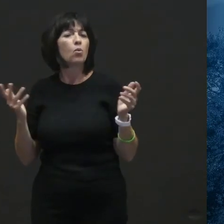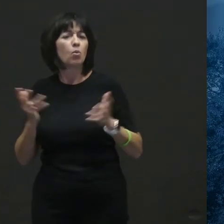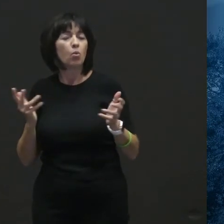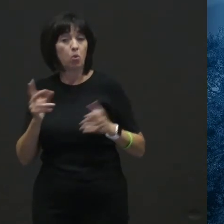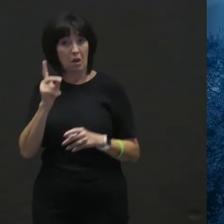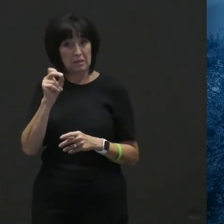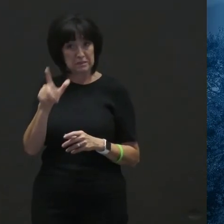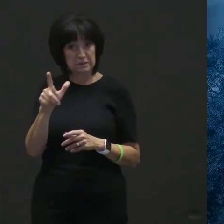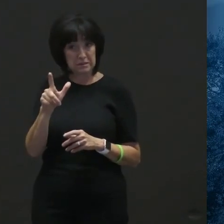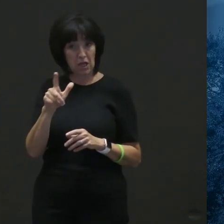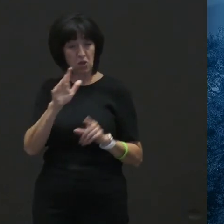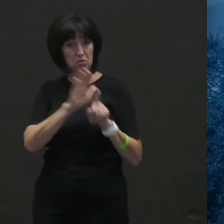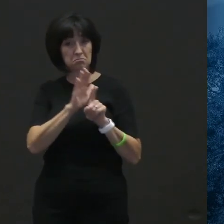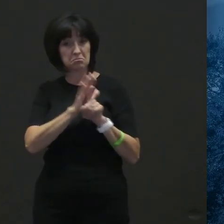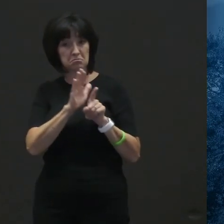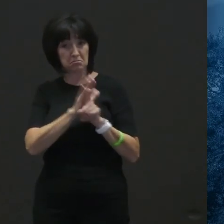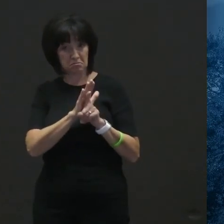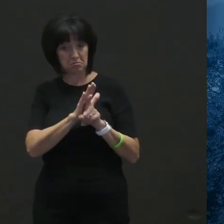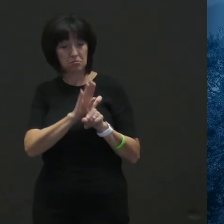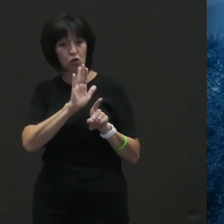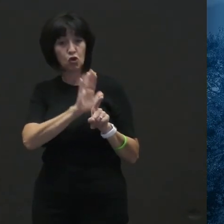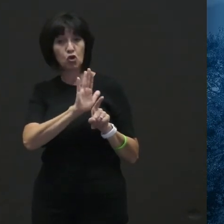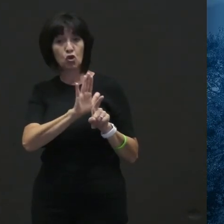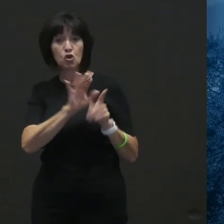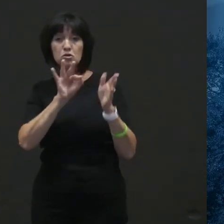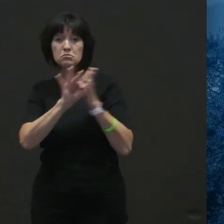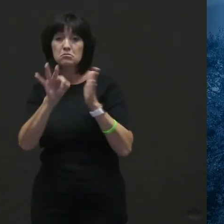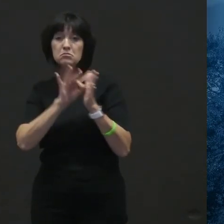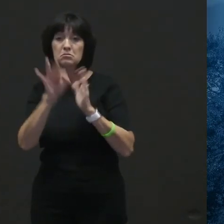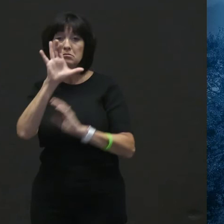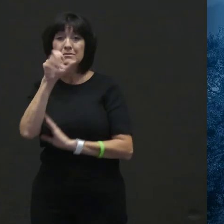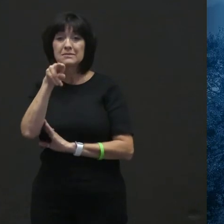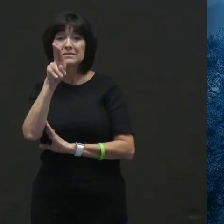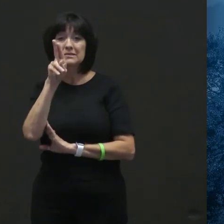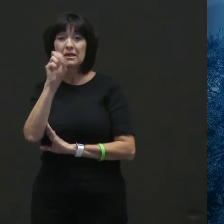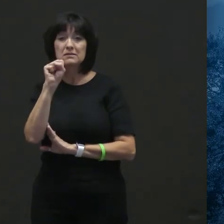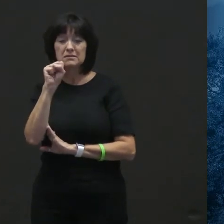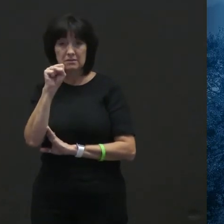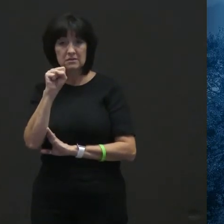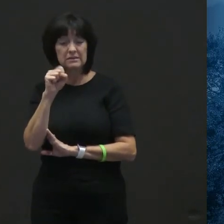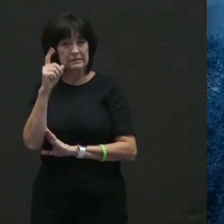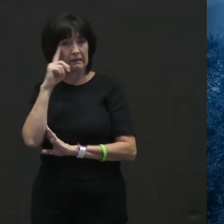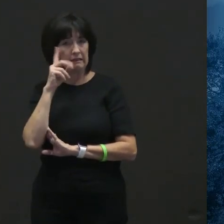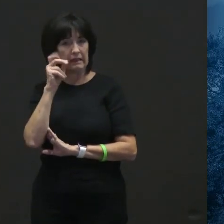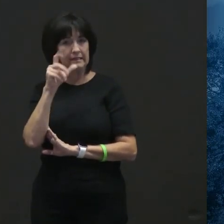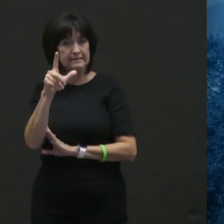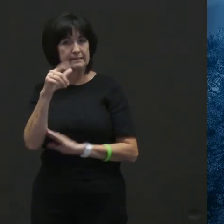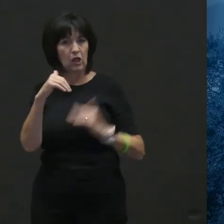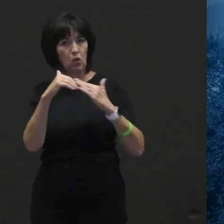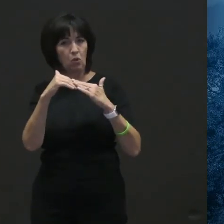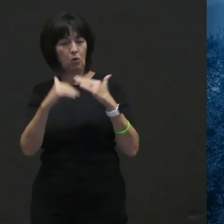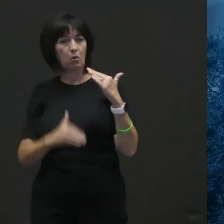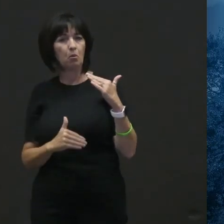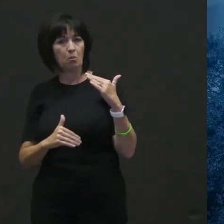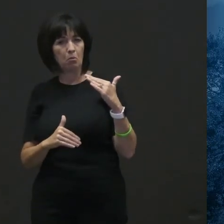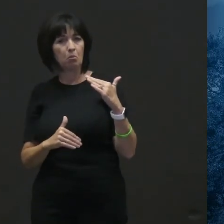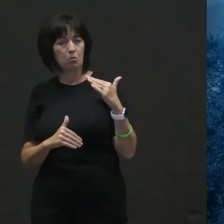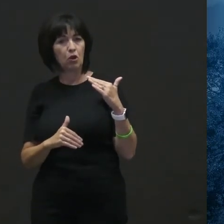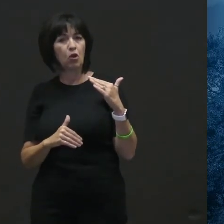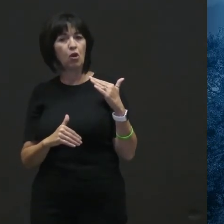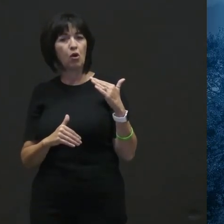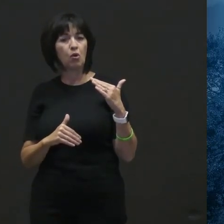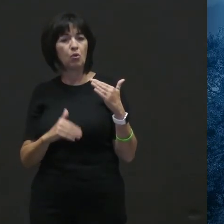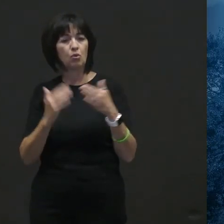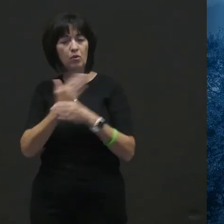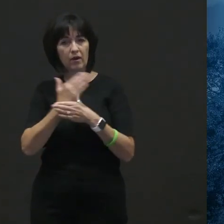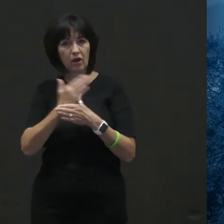issues, if at all? From my understanding, Delaware is currently below the national average, and I think Sussex is just a little bit over 50% completion. Do you have